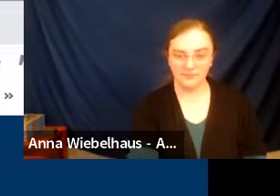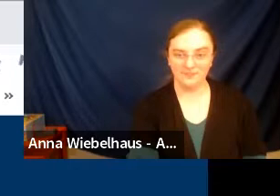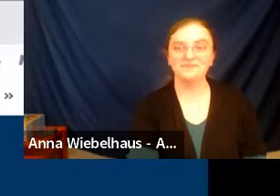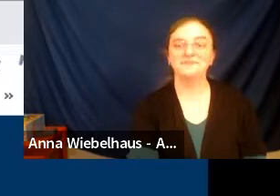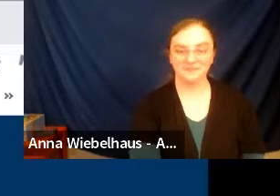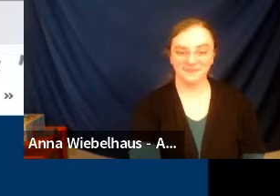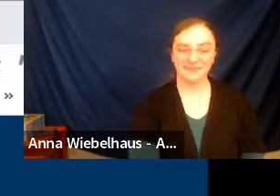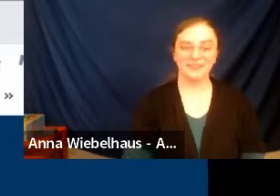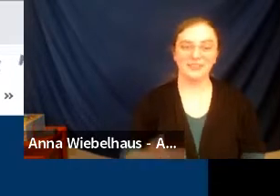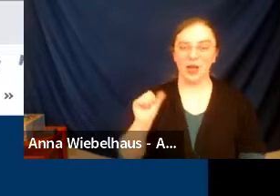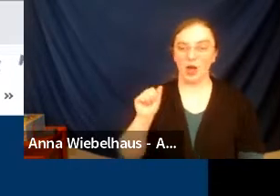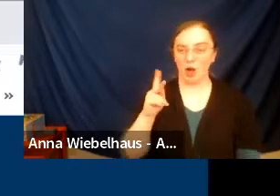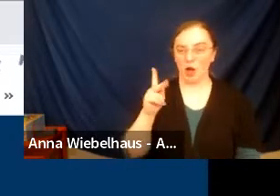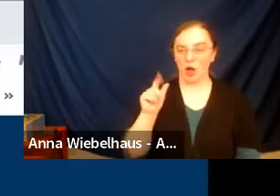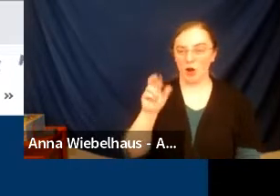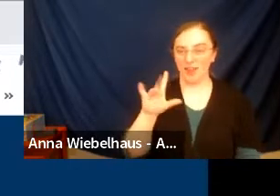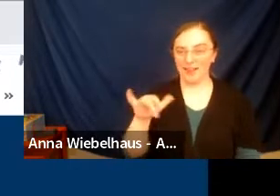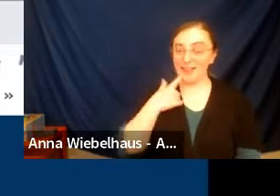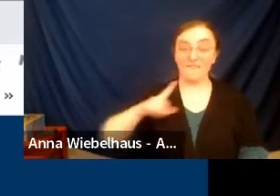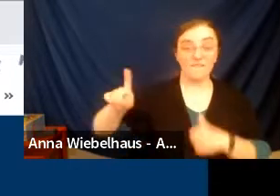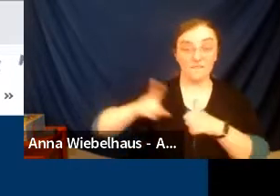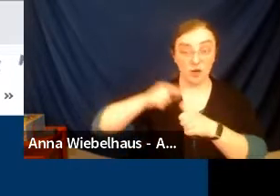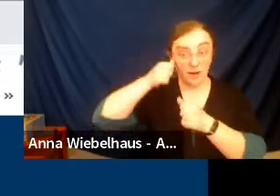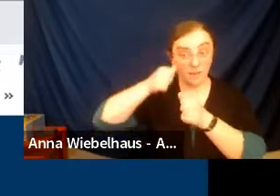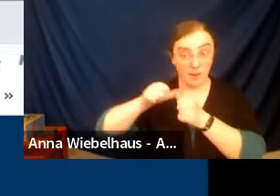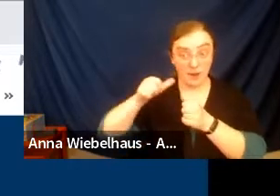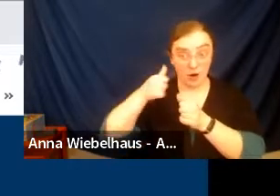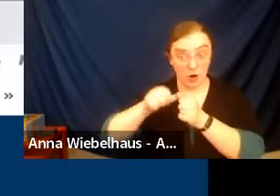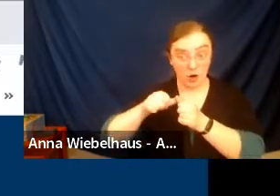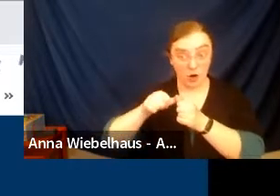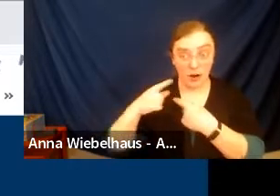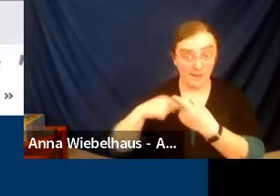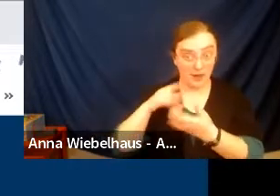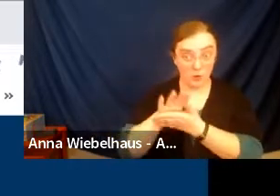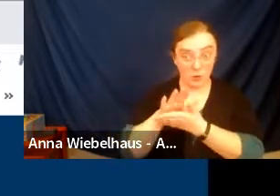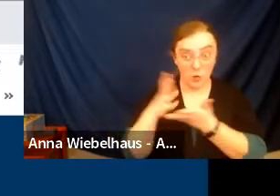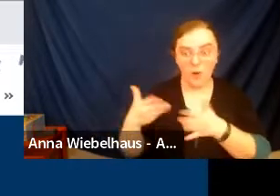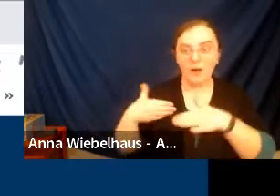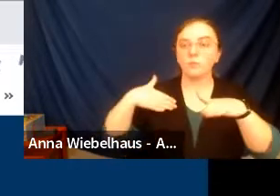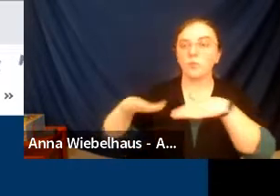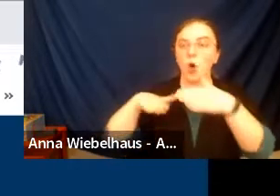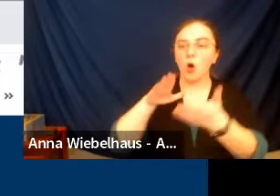Oh, thank you, Carly. You shared with us walking to school with your friends.